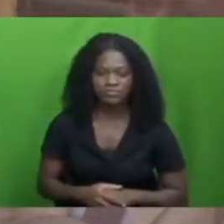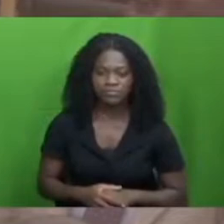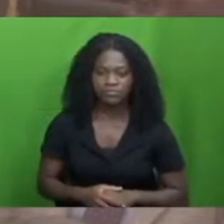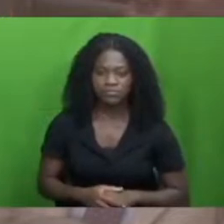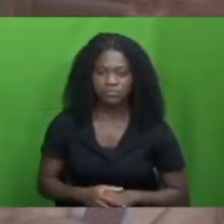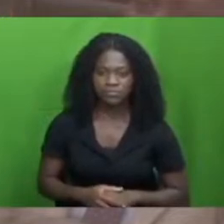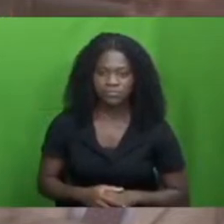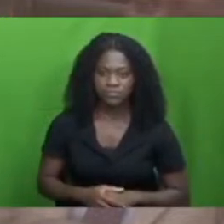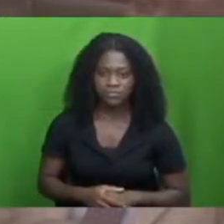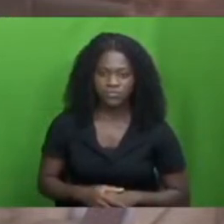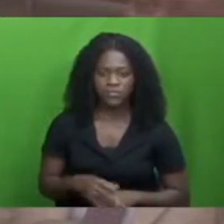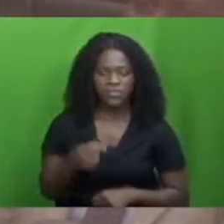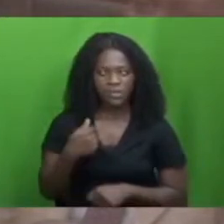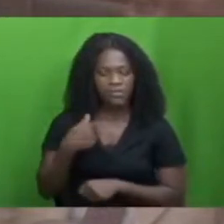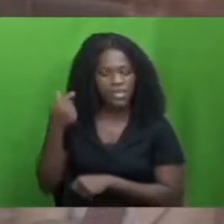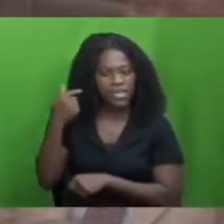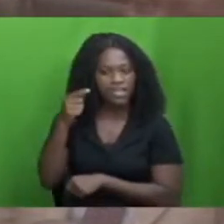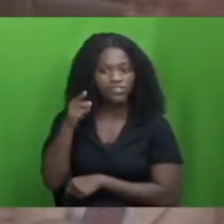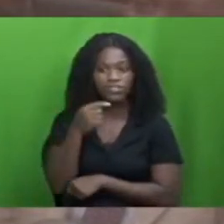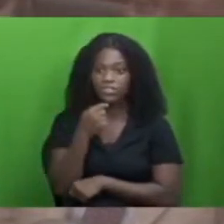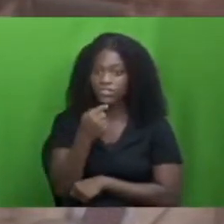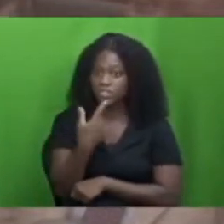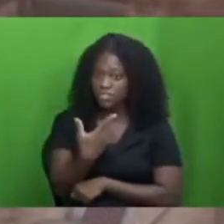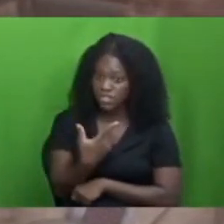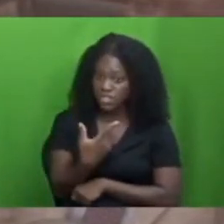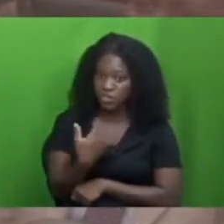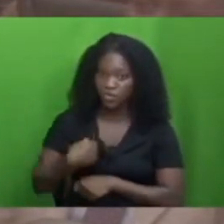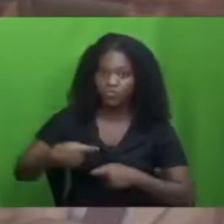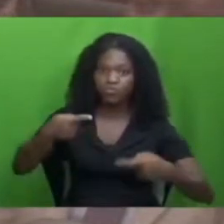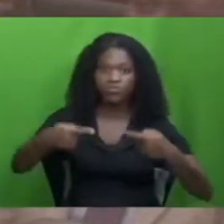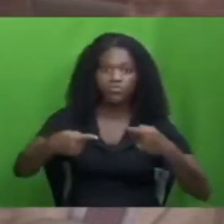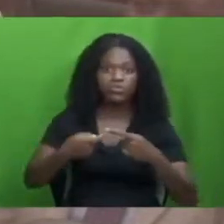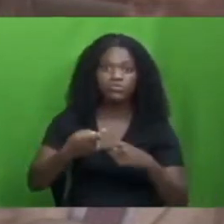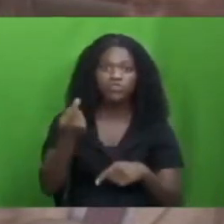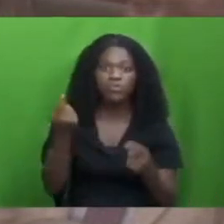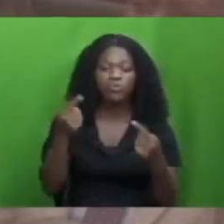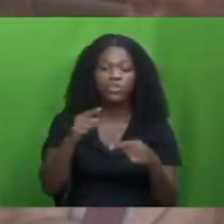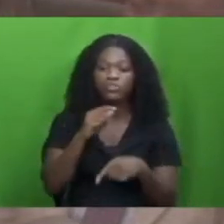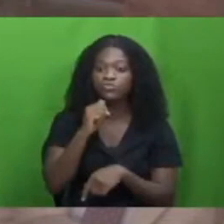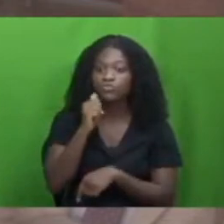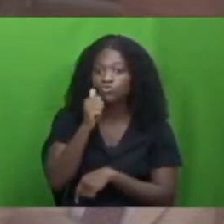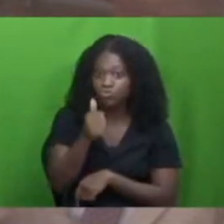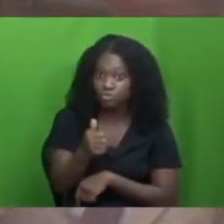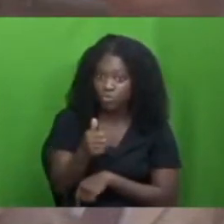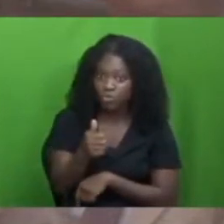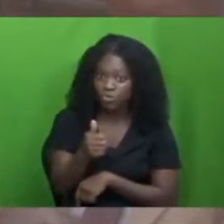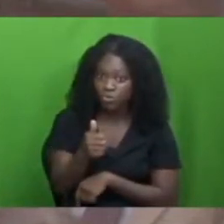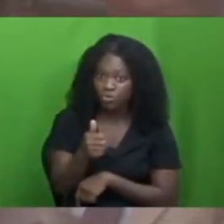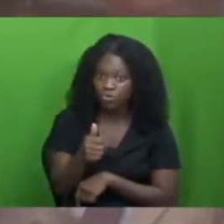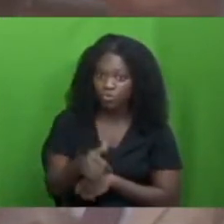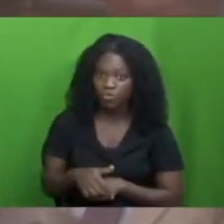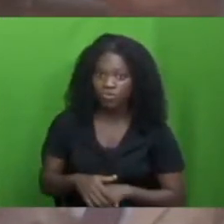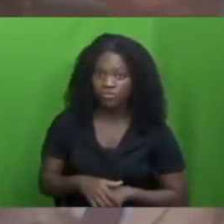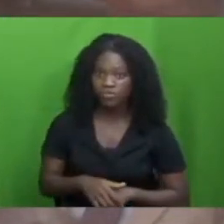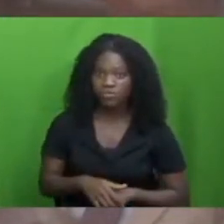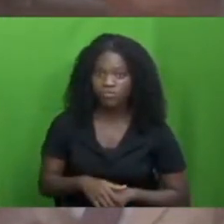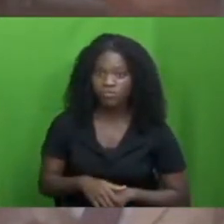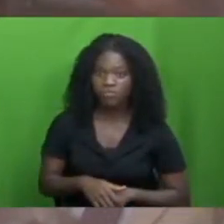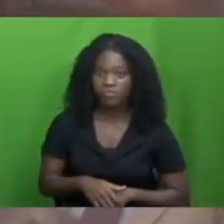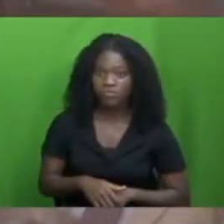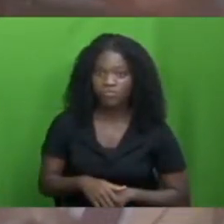and the question of whether it should be laid or not has risen. Mr. Speaker, I also heard you say we